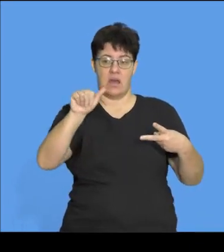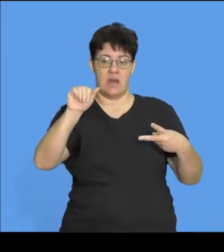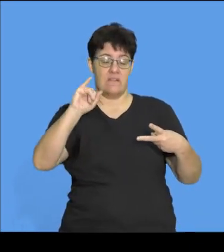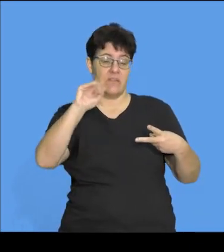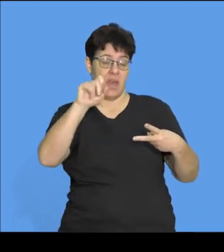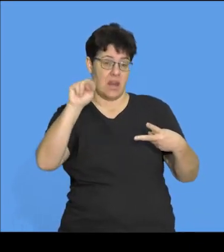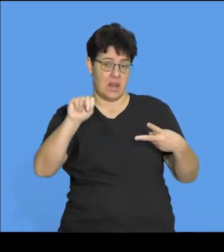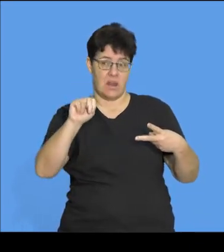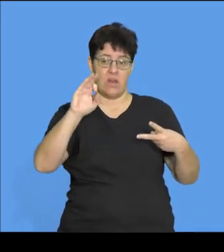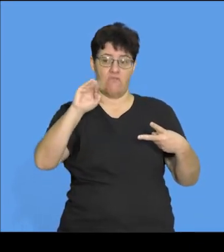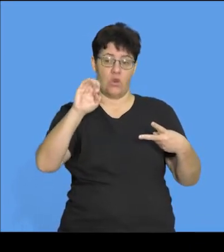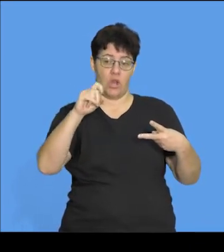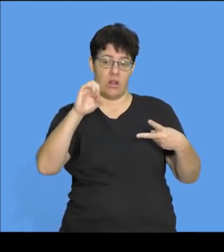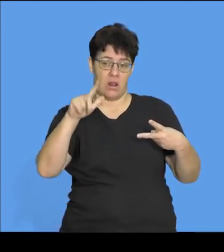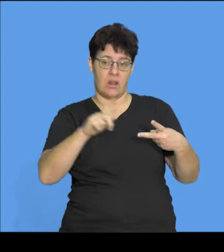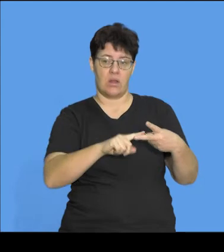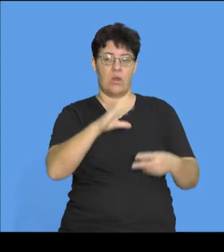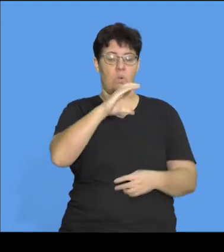as the corpus luteum.